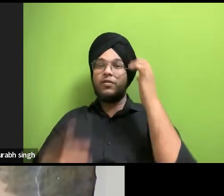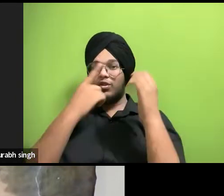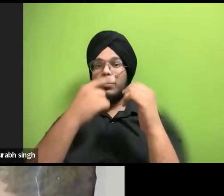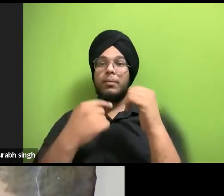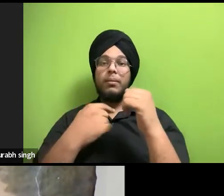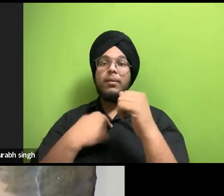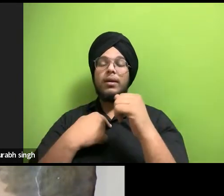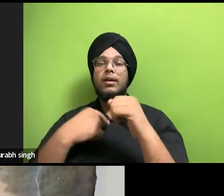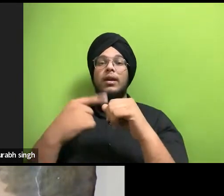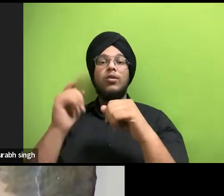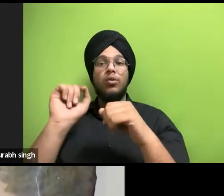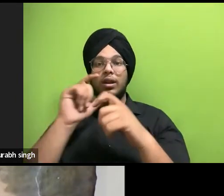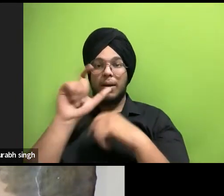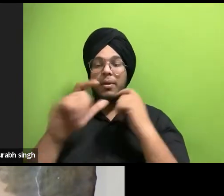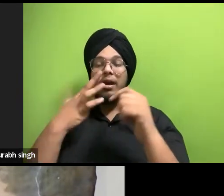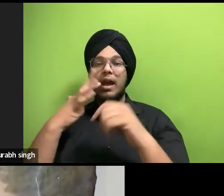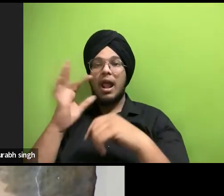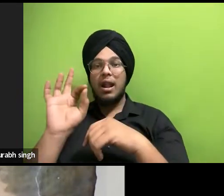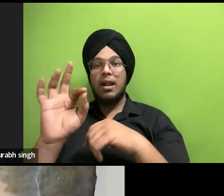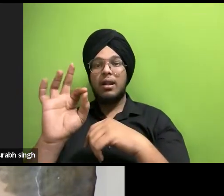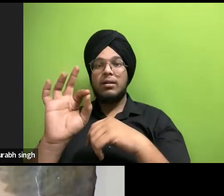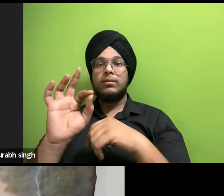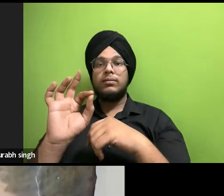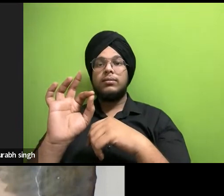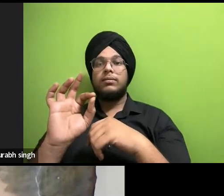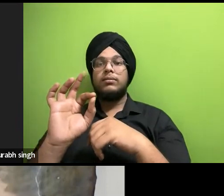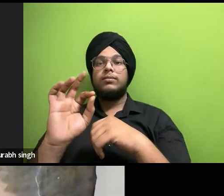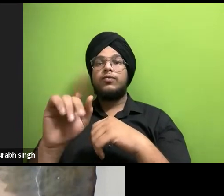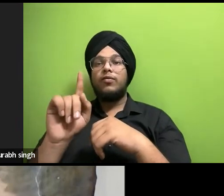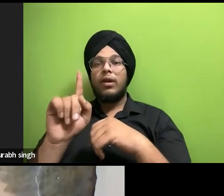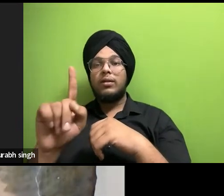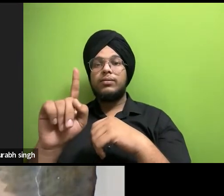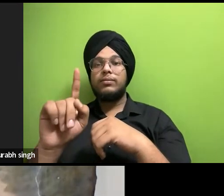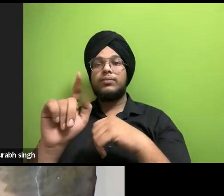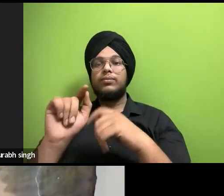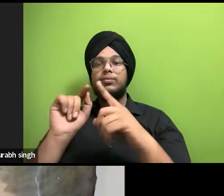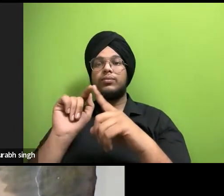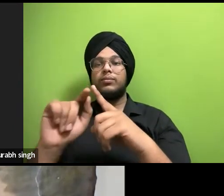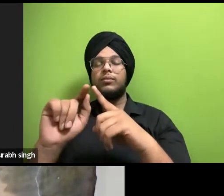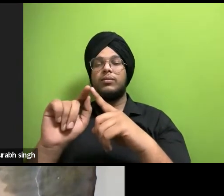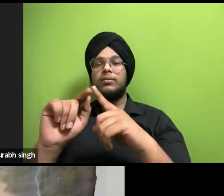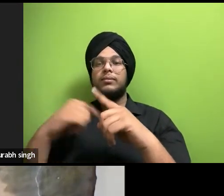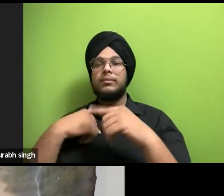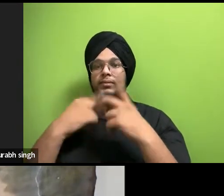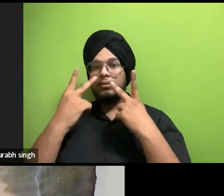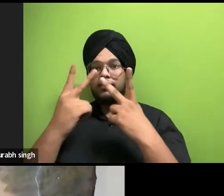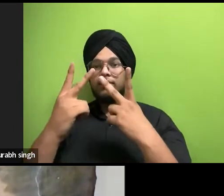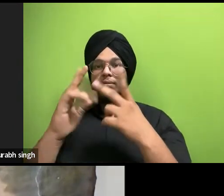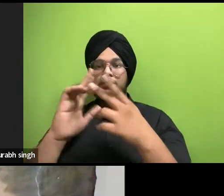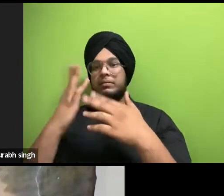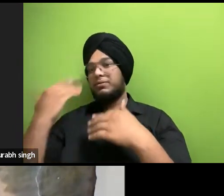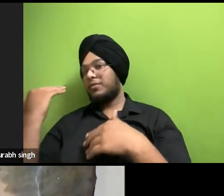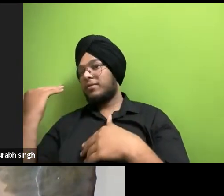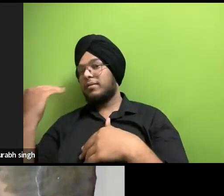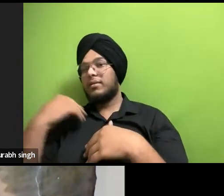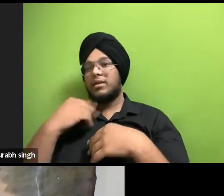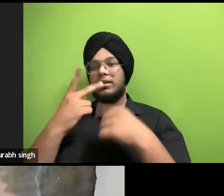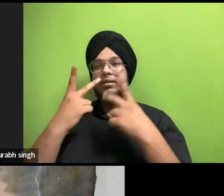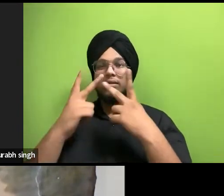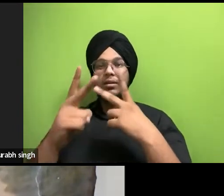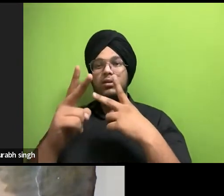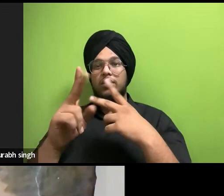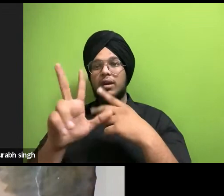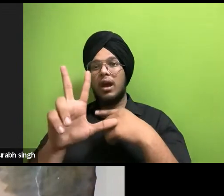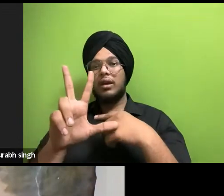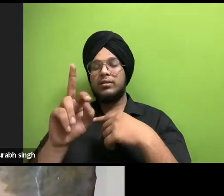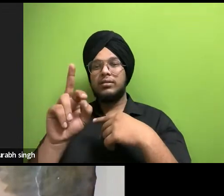M+ really is one of the most significant museums that has come up in recent times. And I think it is wonderful